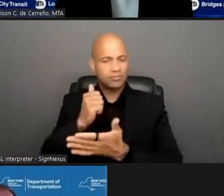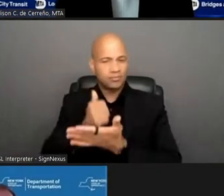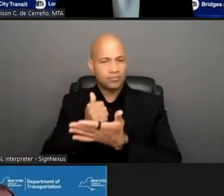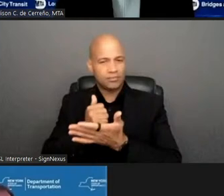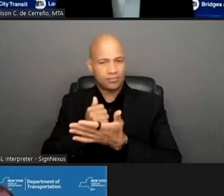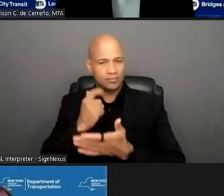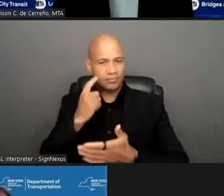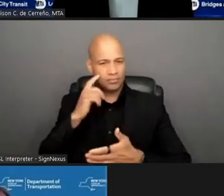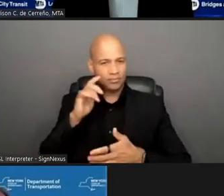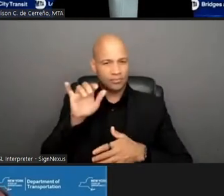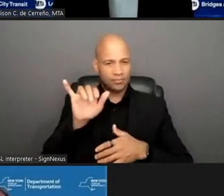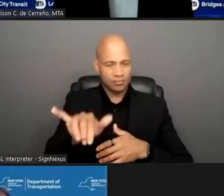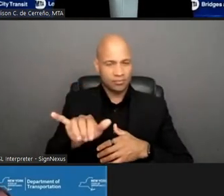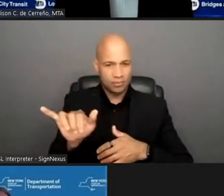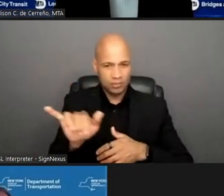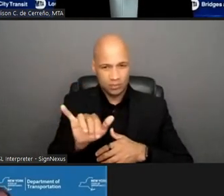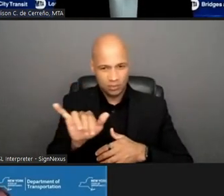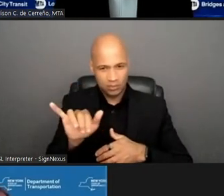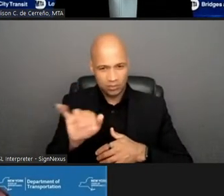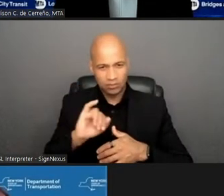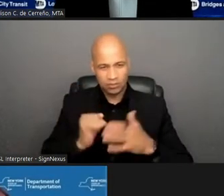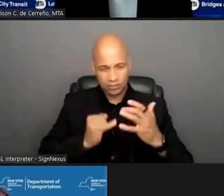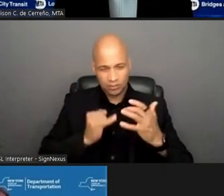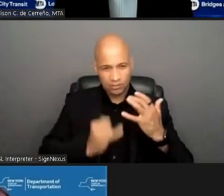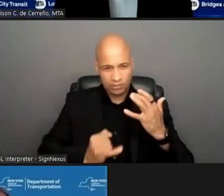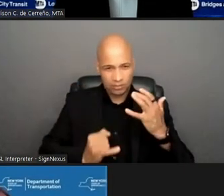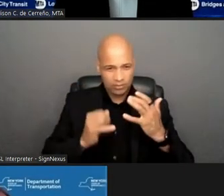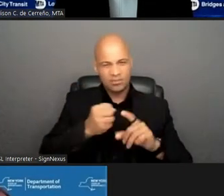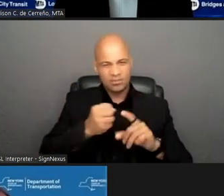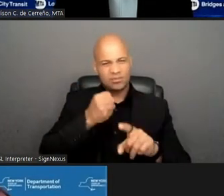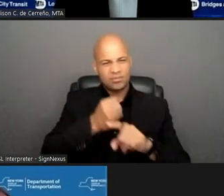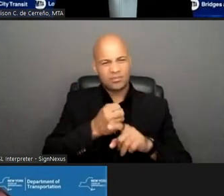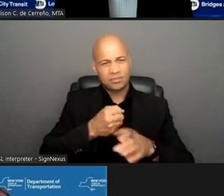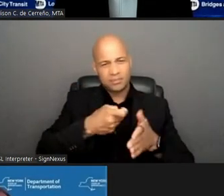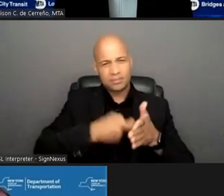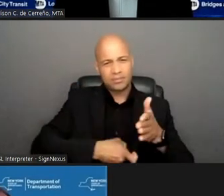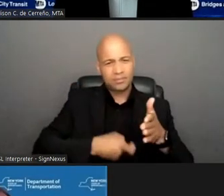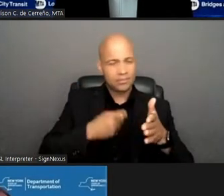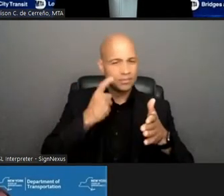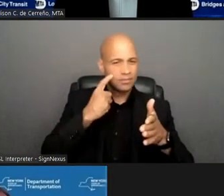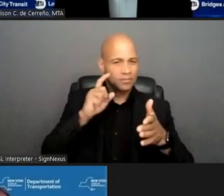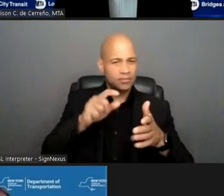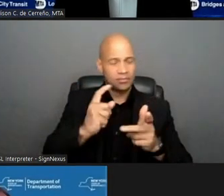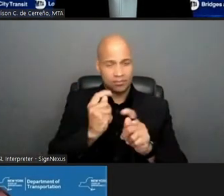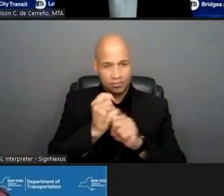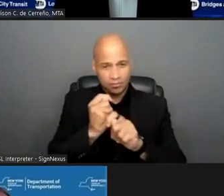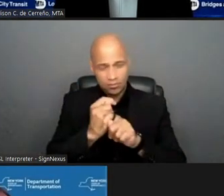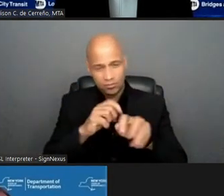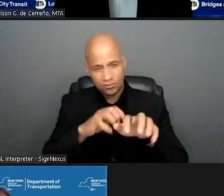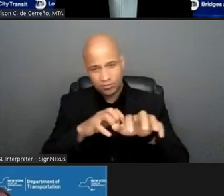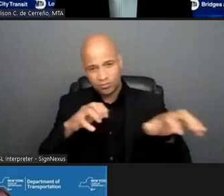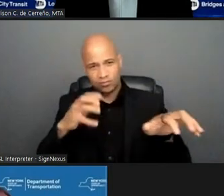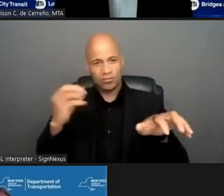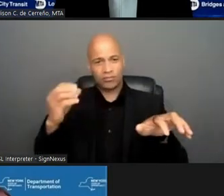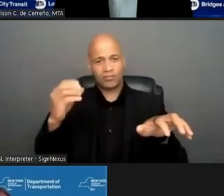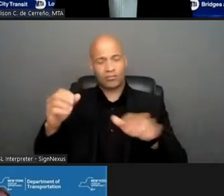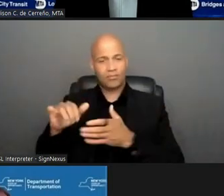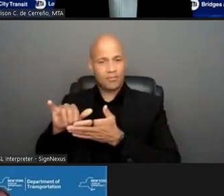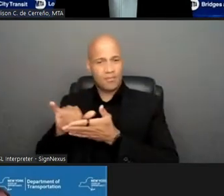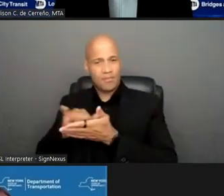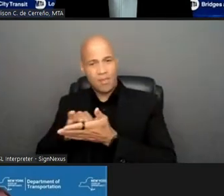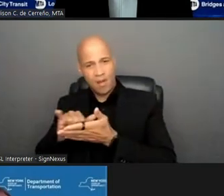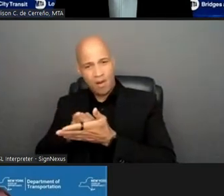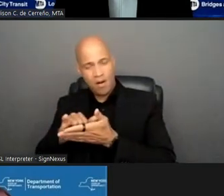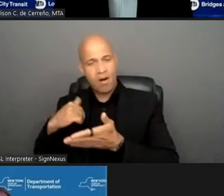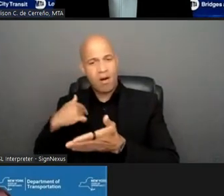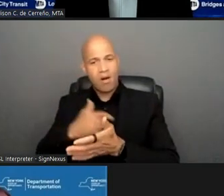lastly we are also concerned with the impact congestion pricing we'll have on truck traffic outside of Manhattan we encourage the